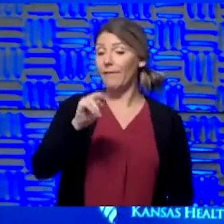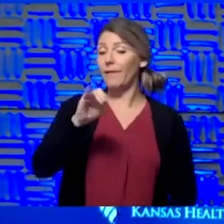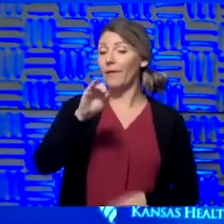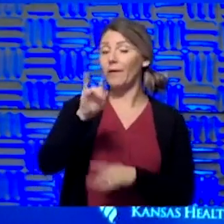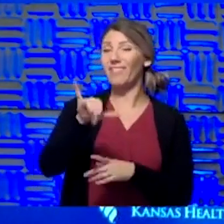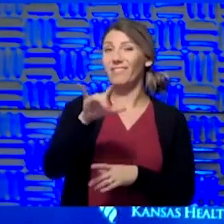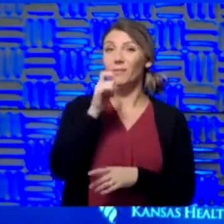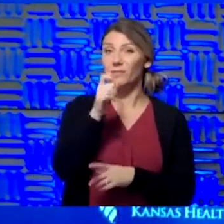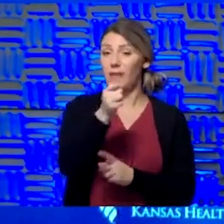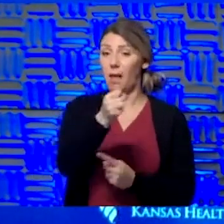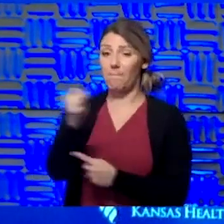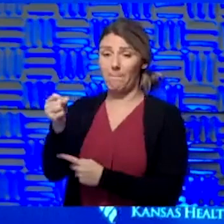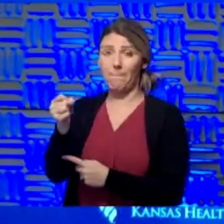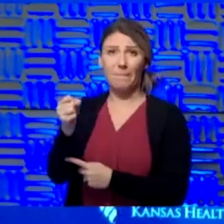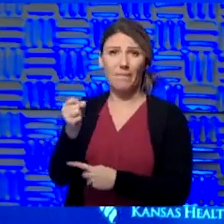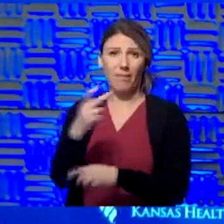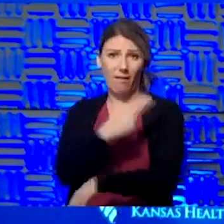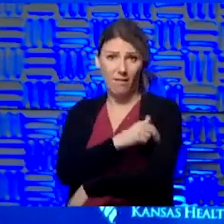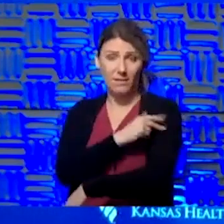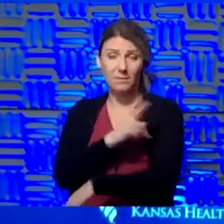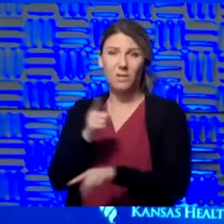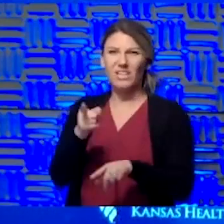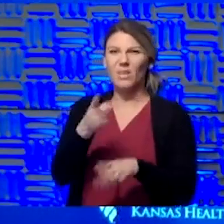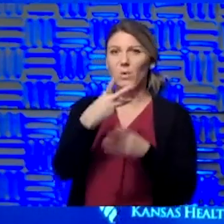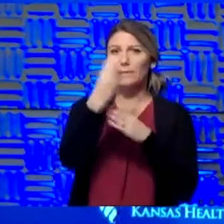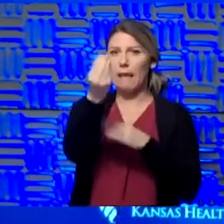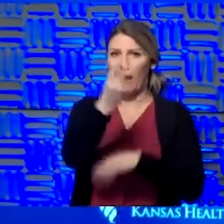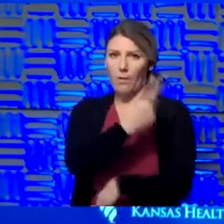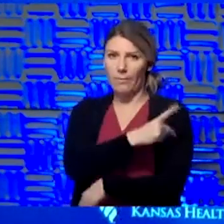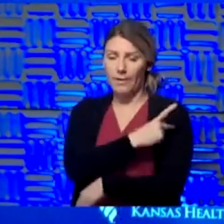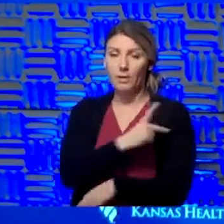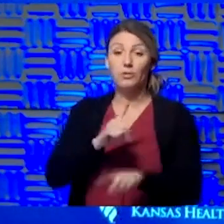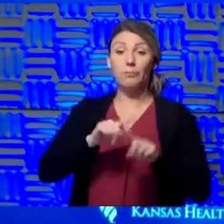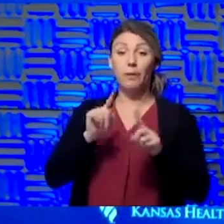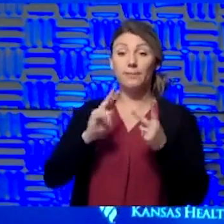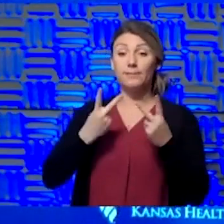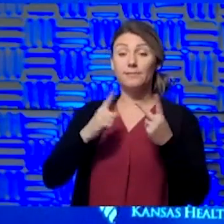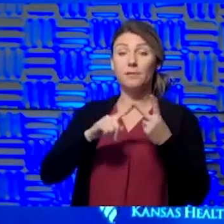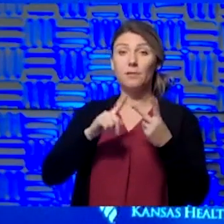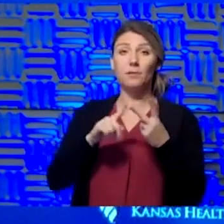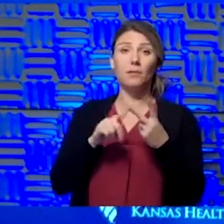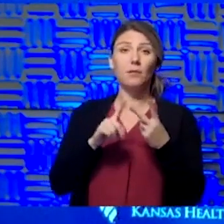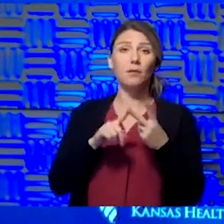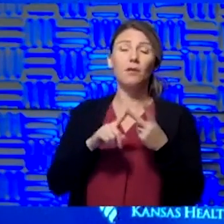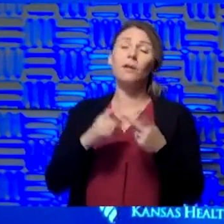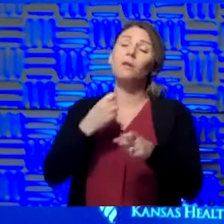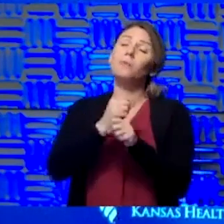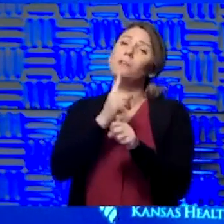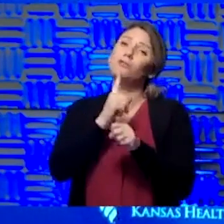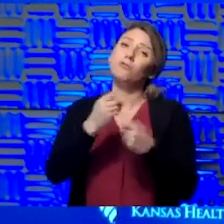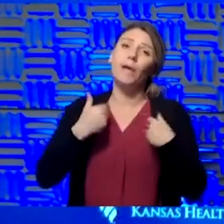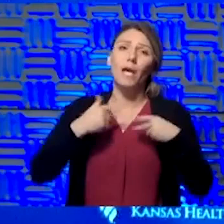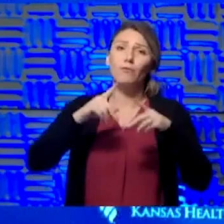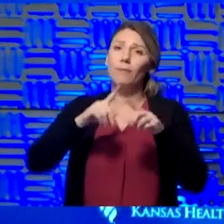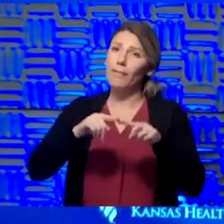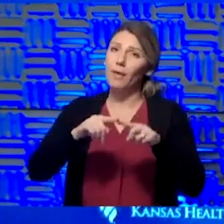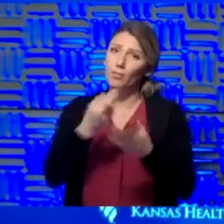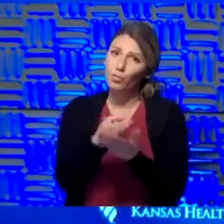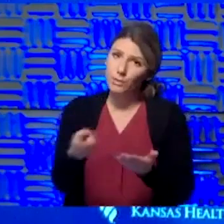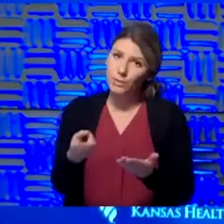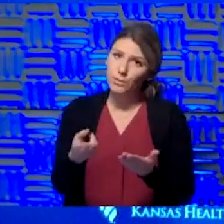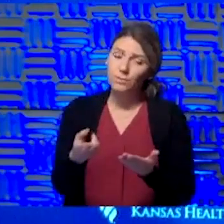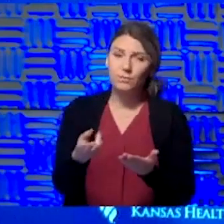an outpatient the whole time. But secondly, so what he said is about make sure you have reliable sources you're getting